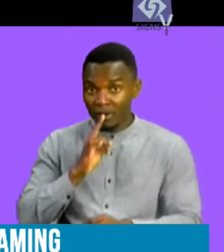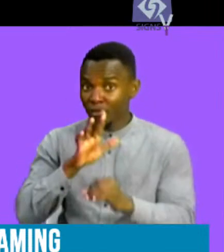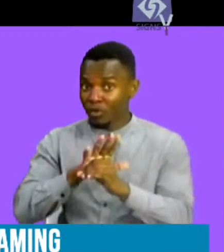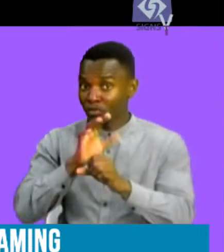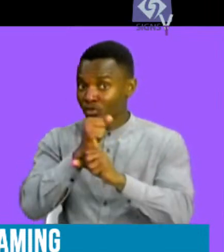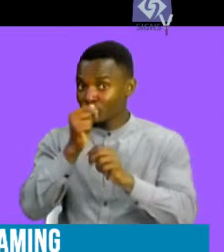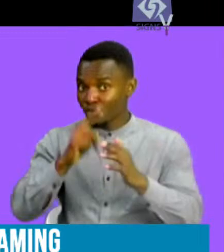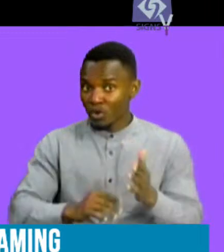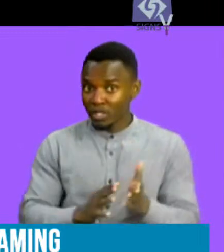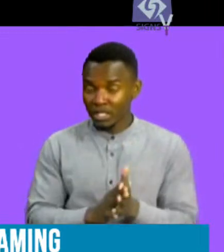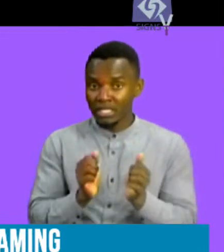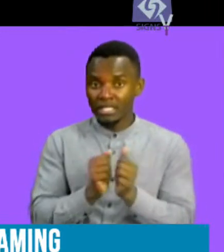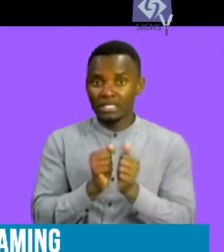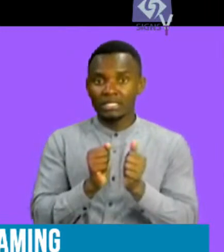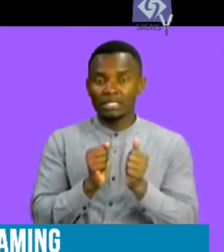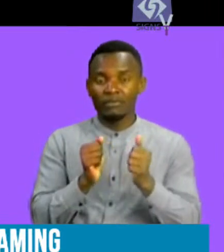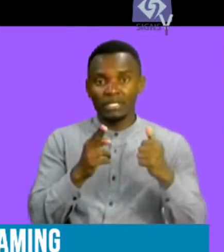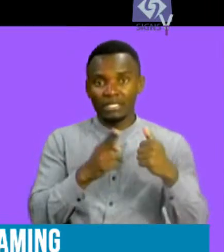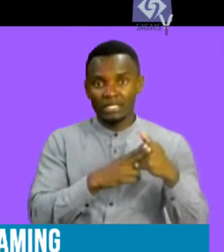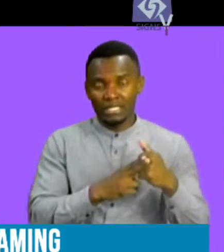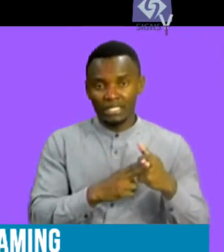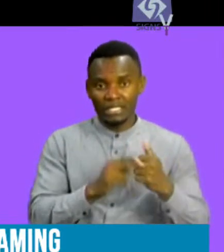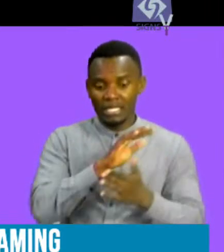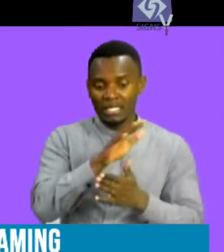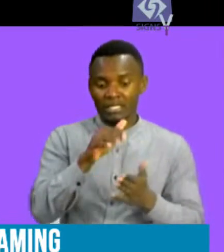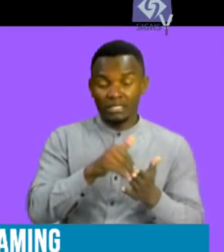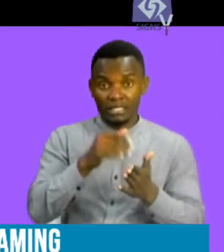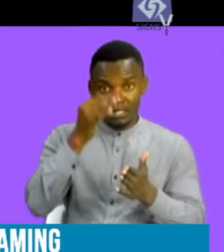17 centers of excellence,